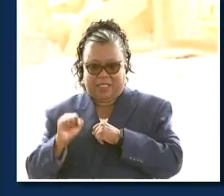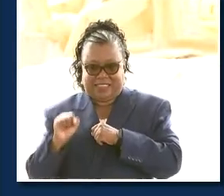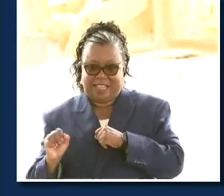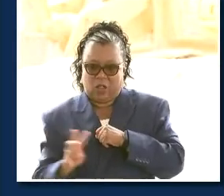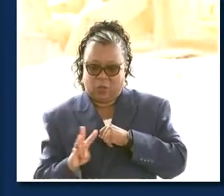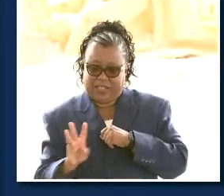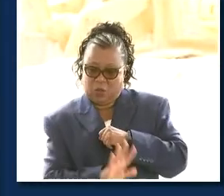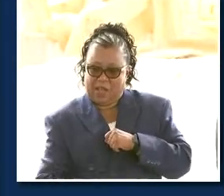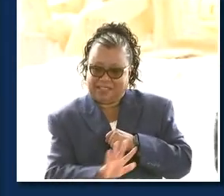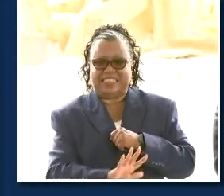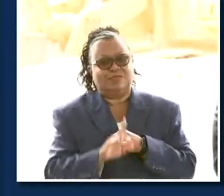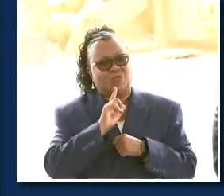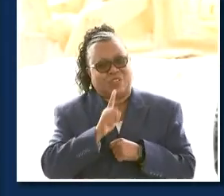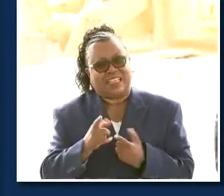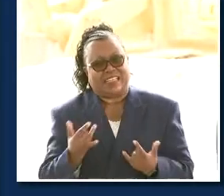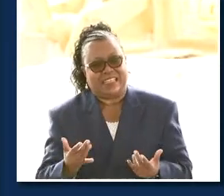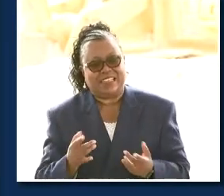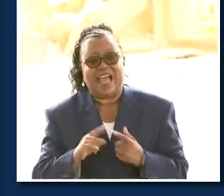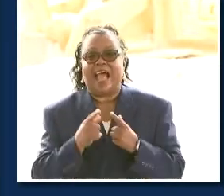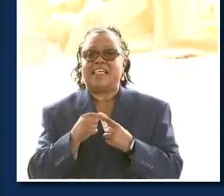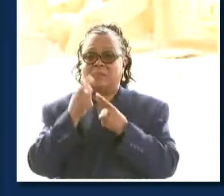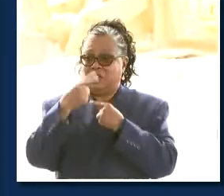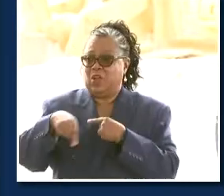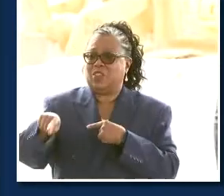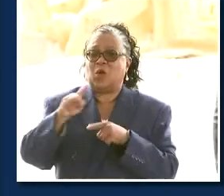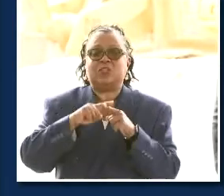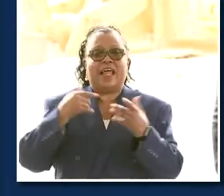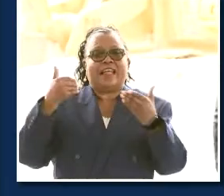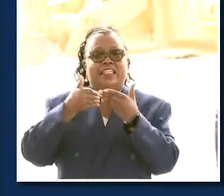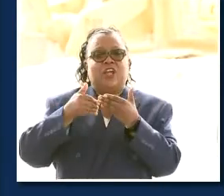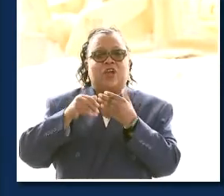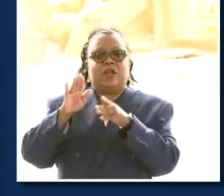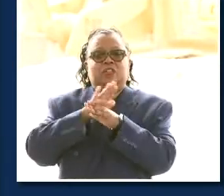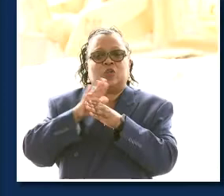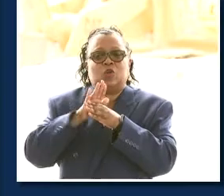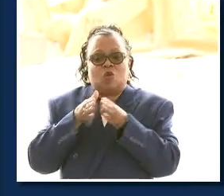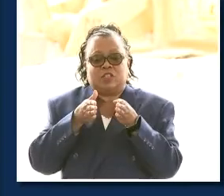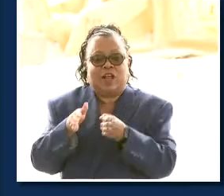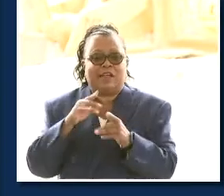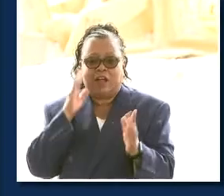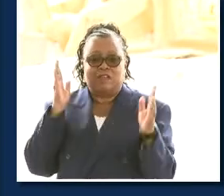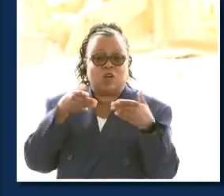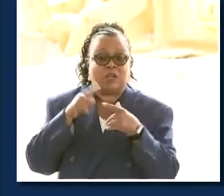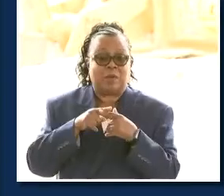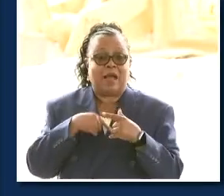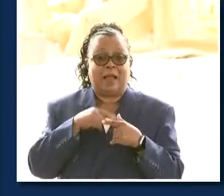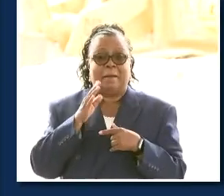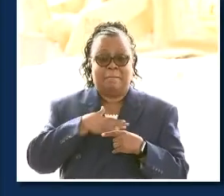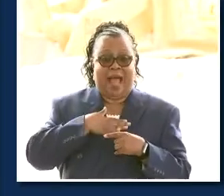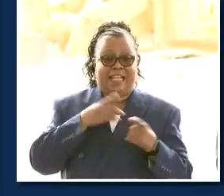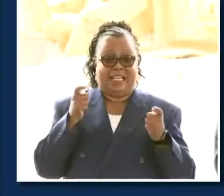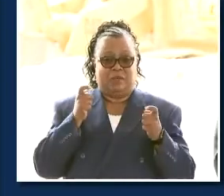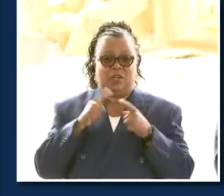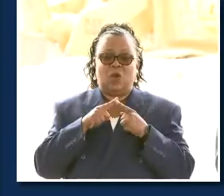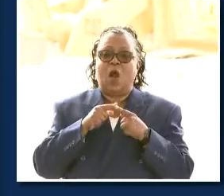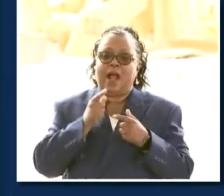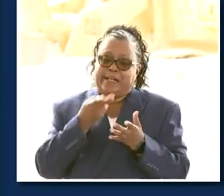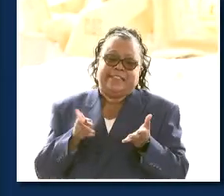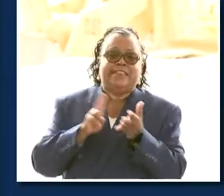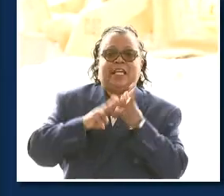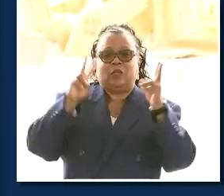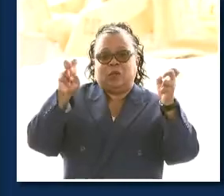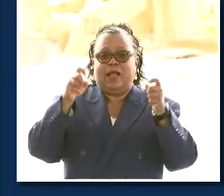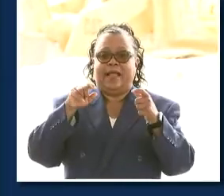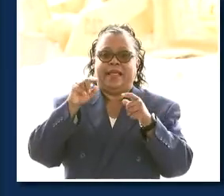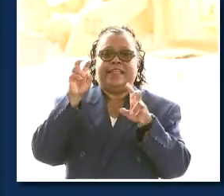southwest, and west sides is, especially those that are near commercial corridors targeted by my administration in our signature